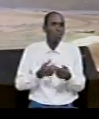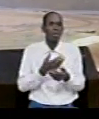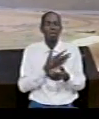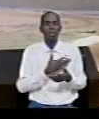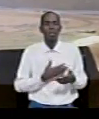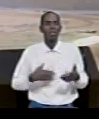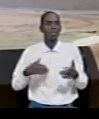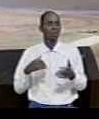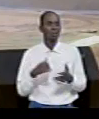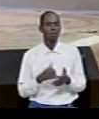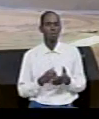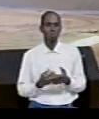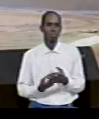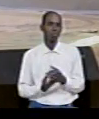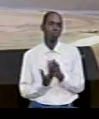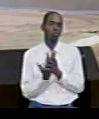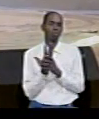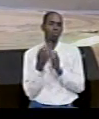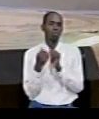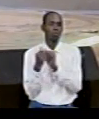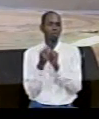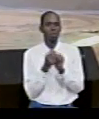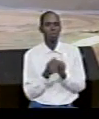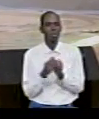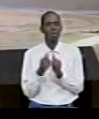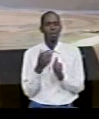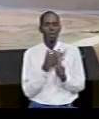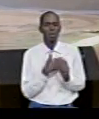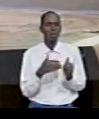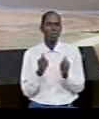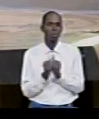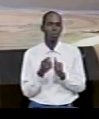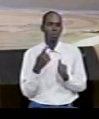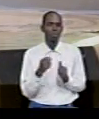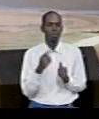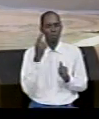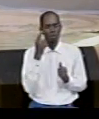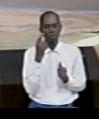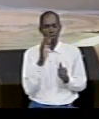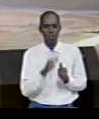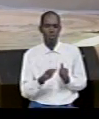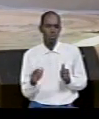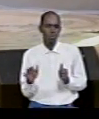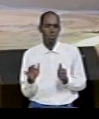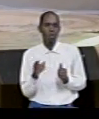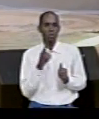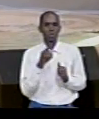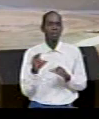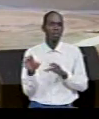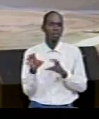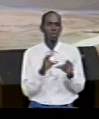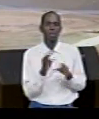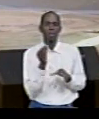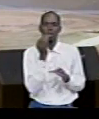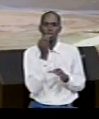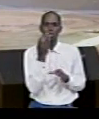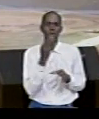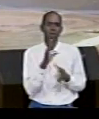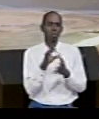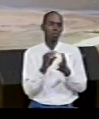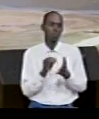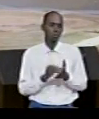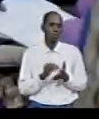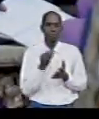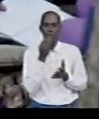together with him and with his children. He did eat of his own meat and